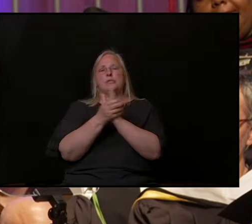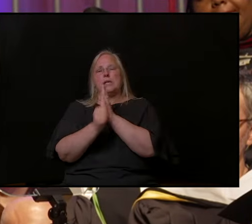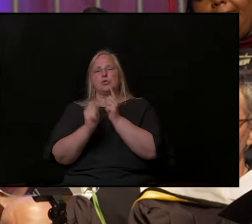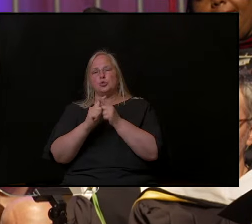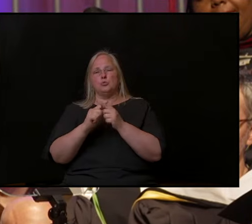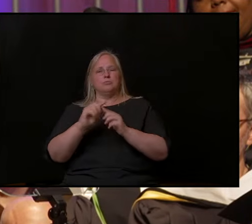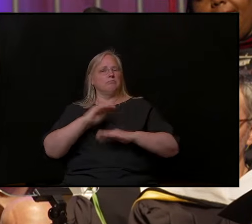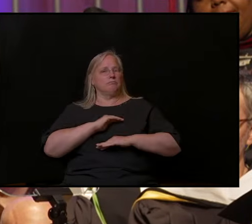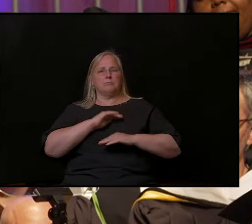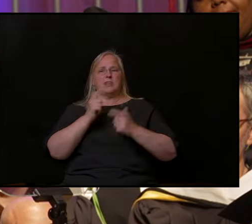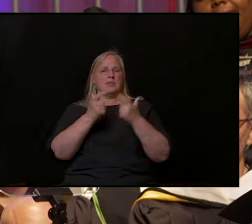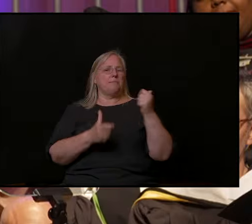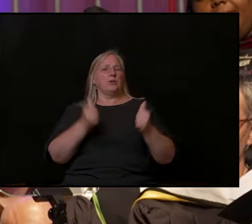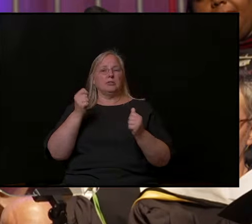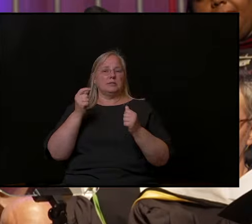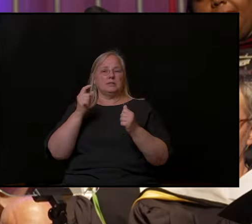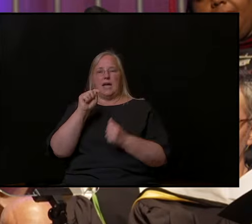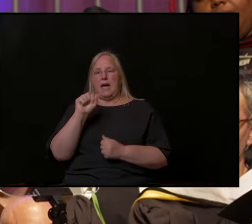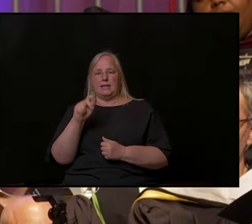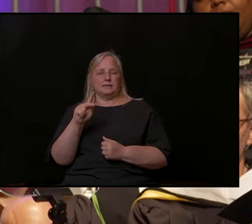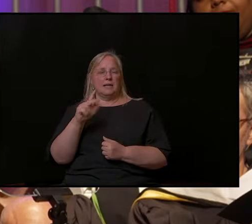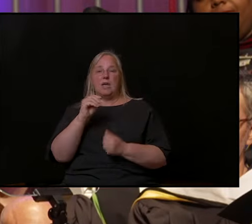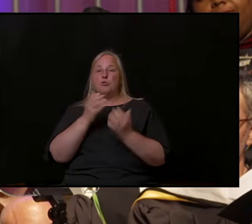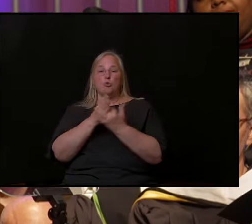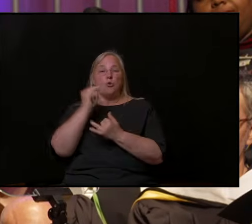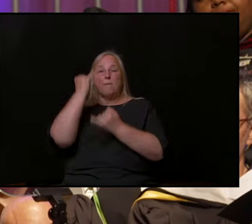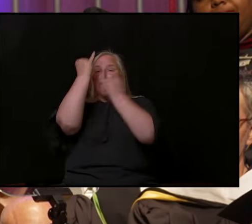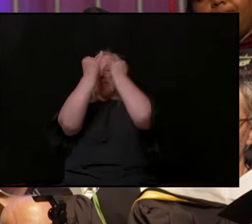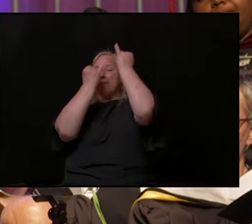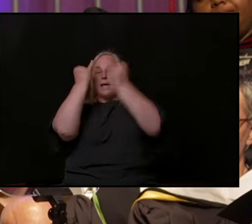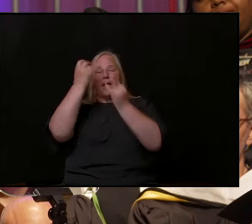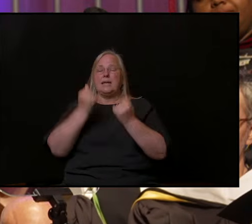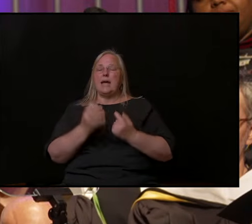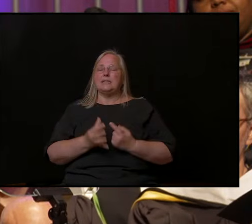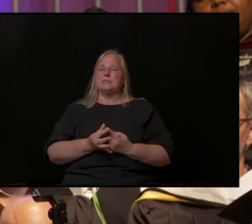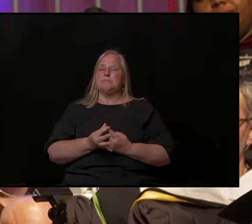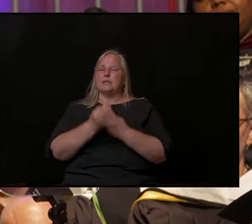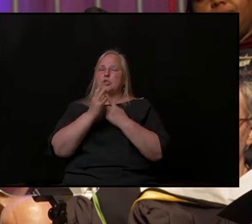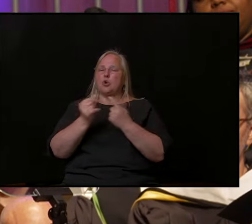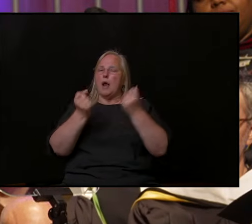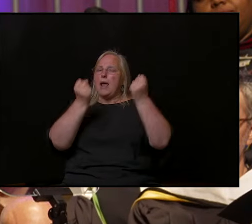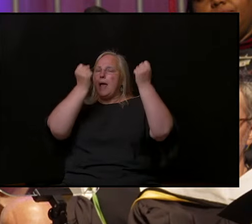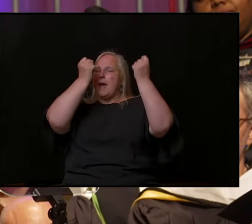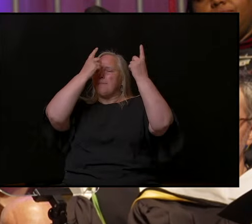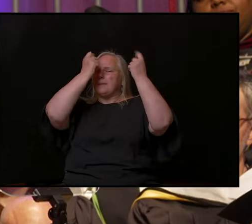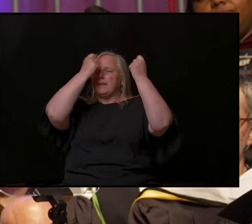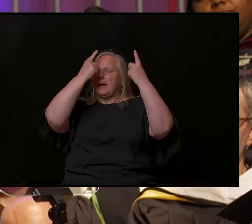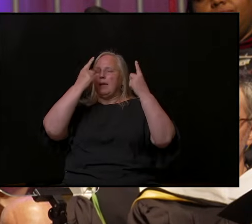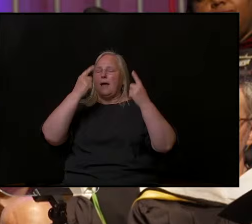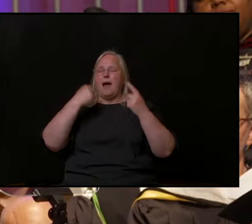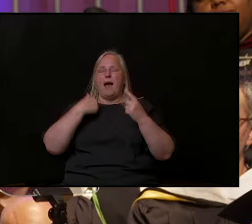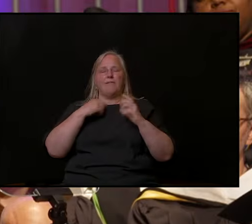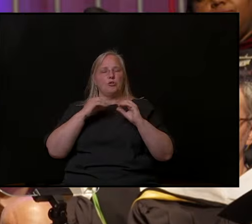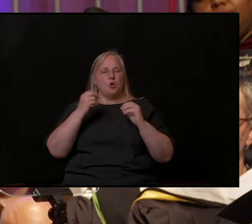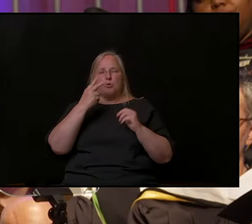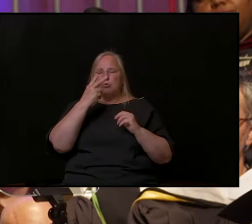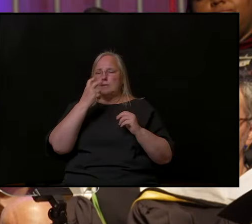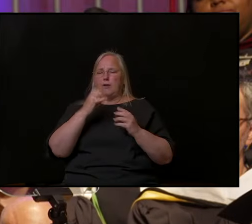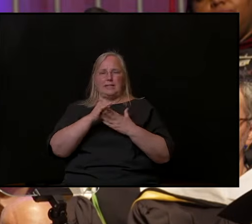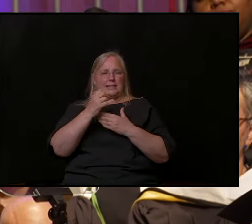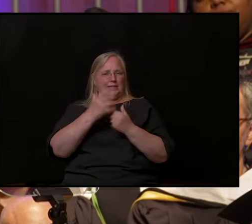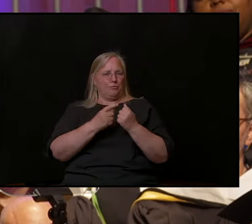greater task, and through your imagination, and especially your empathy, I have no doubt that each of you will play your